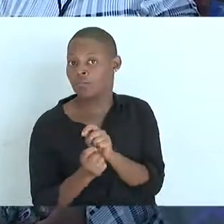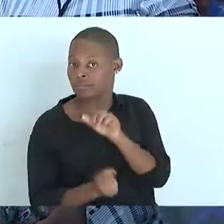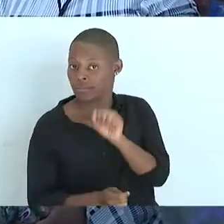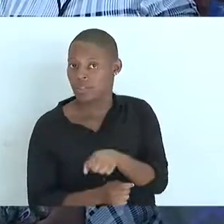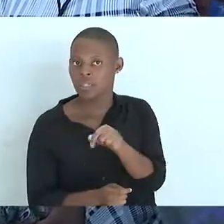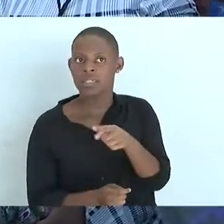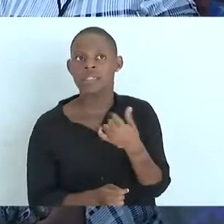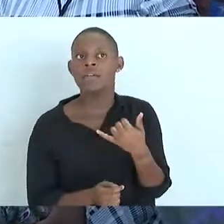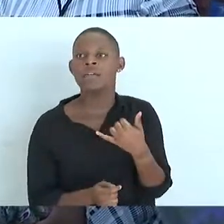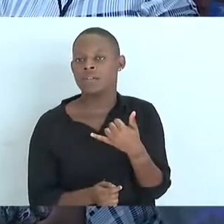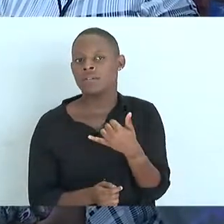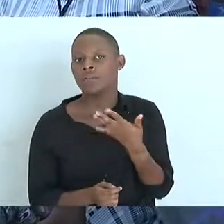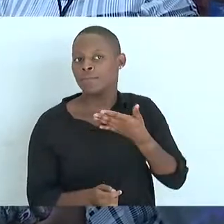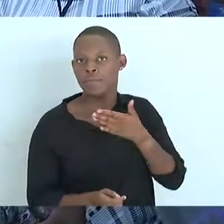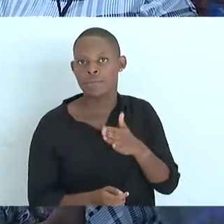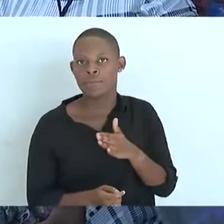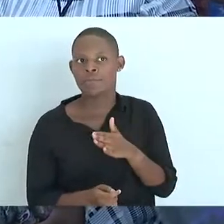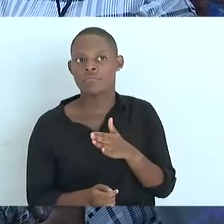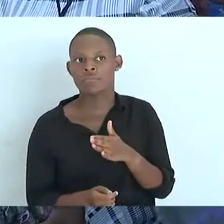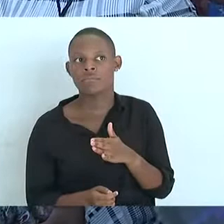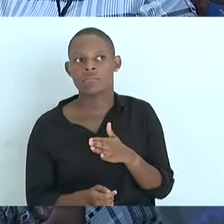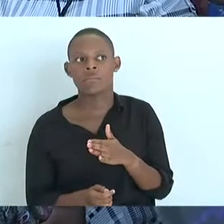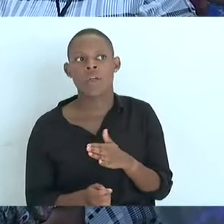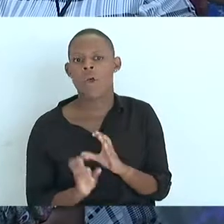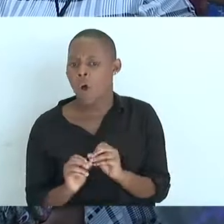let us open doors,